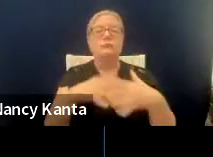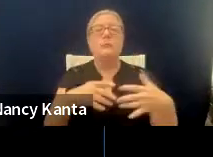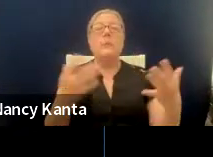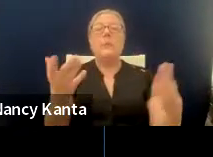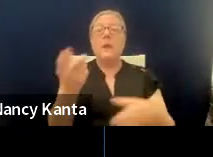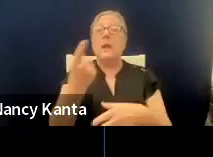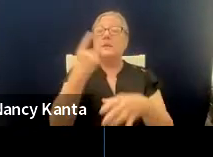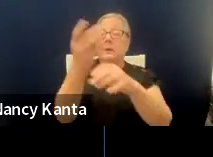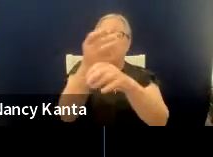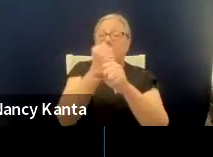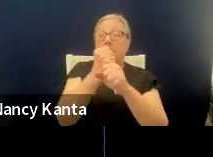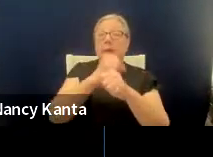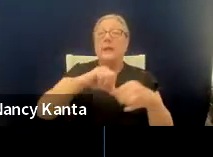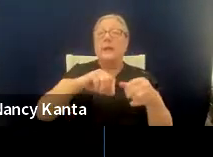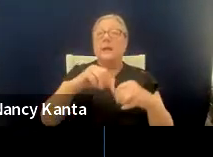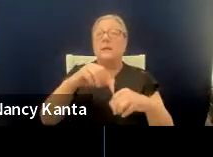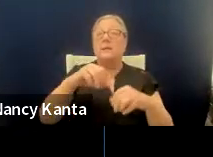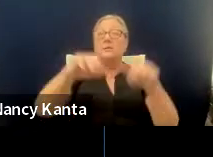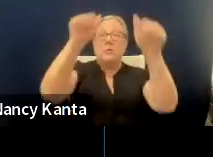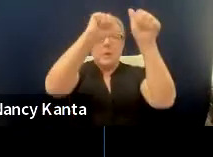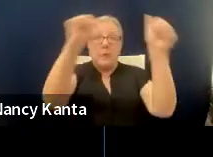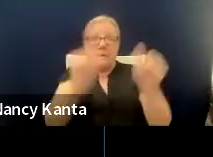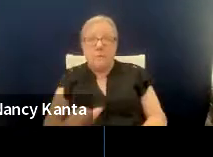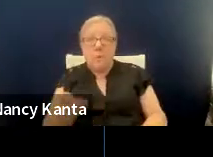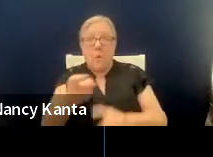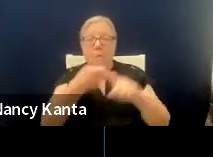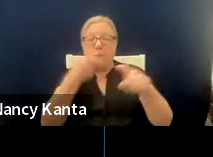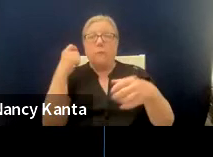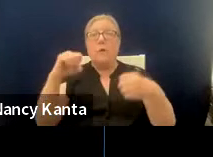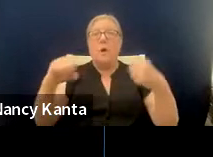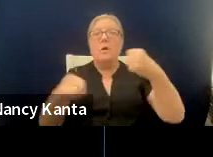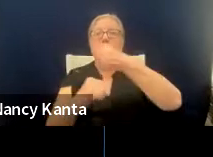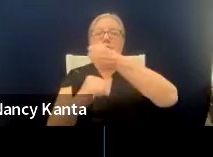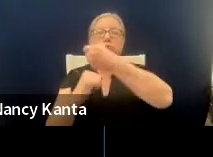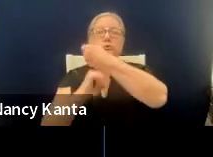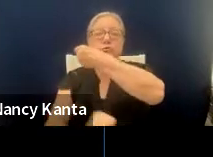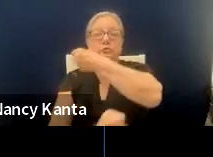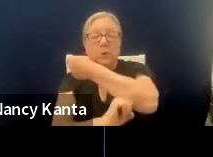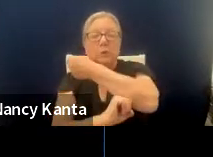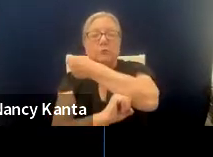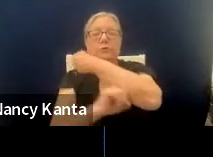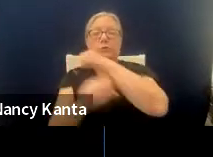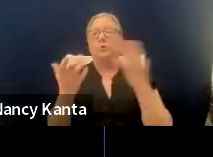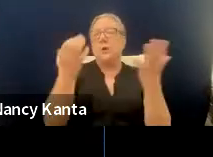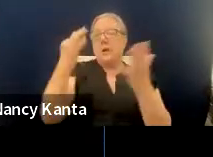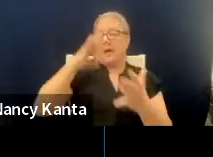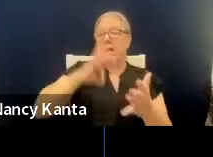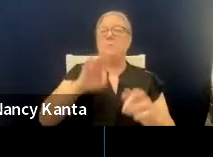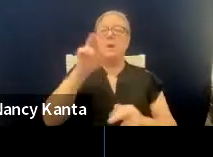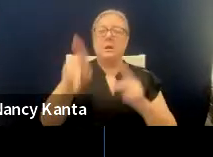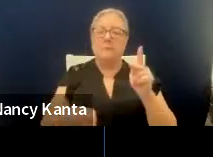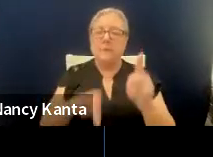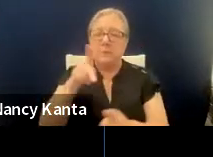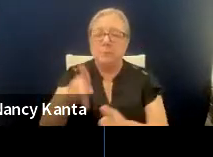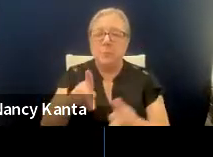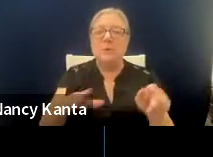its structure and contributes to people and place with an integrated